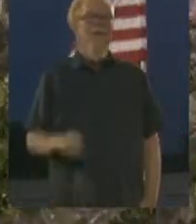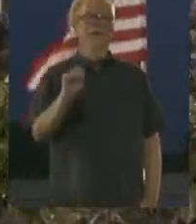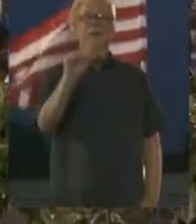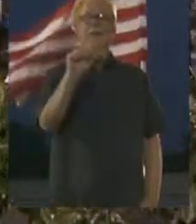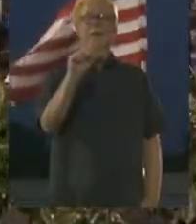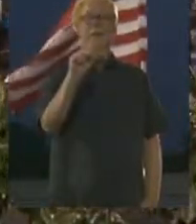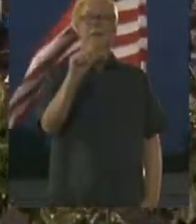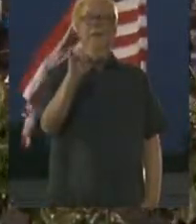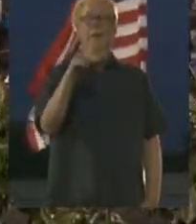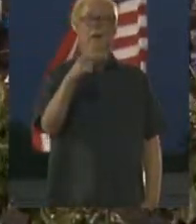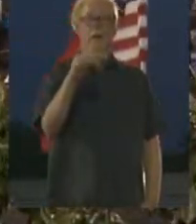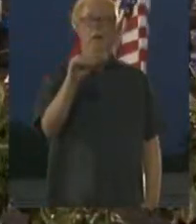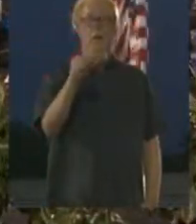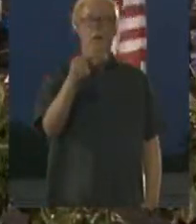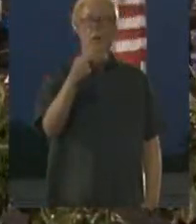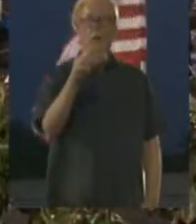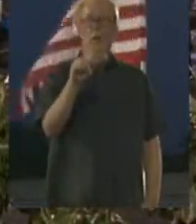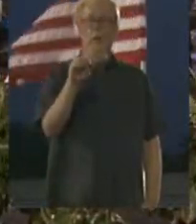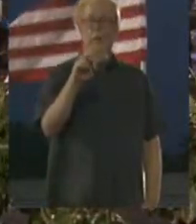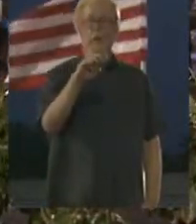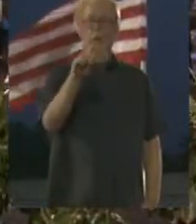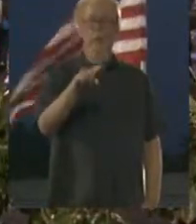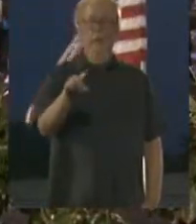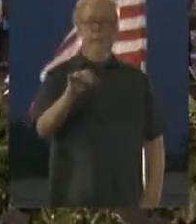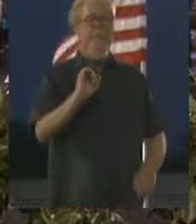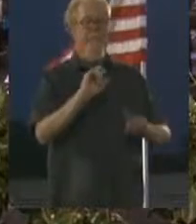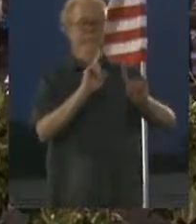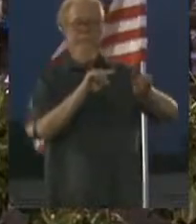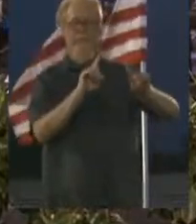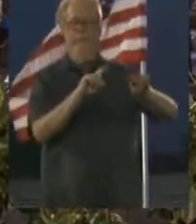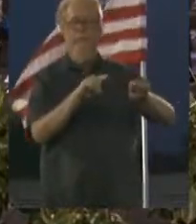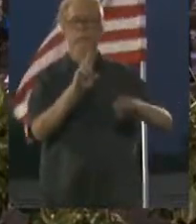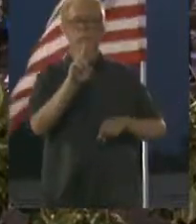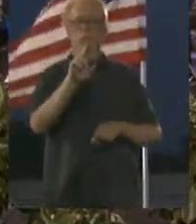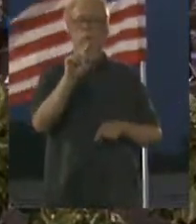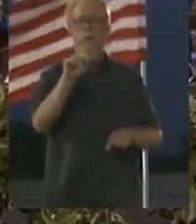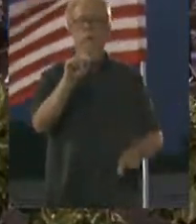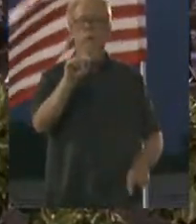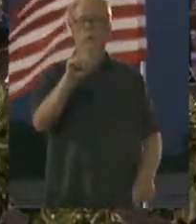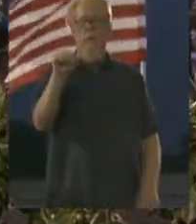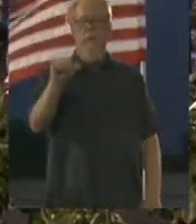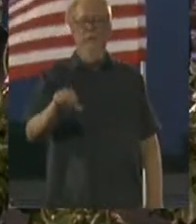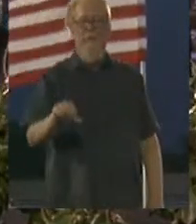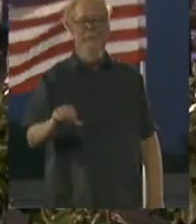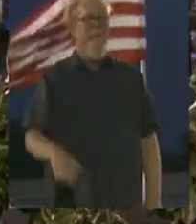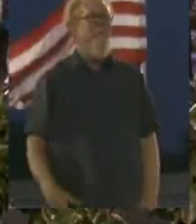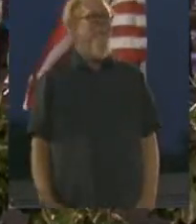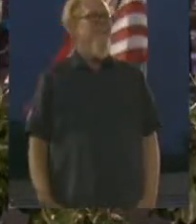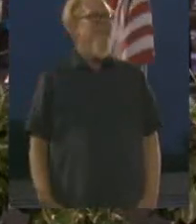Santiago Gutierrez will be attending the University of Texas at Austin.